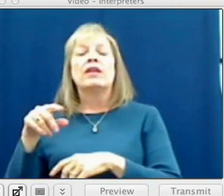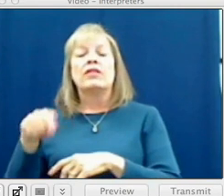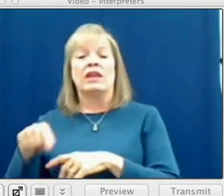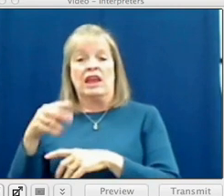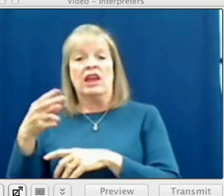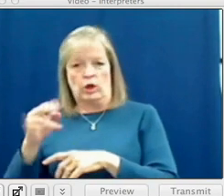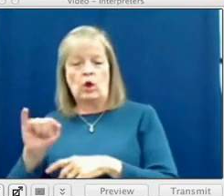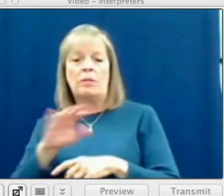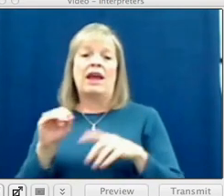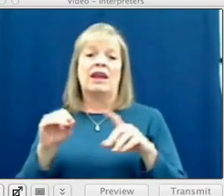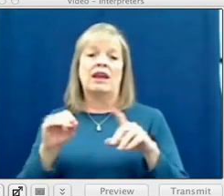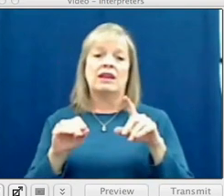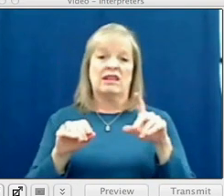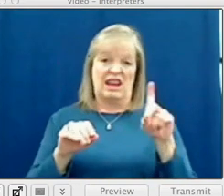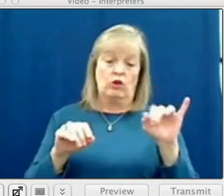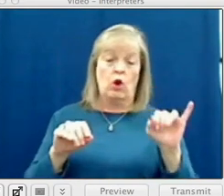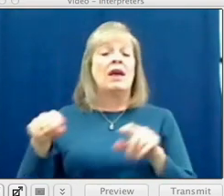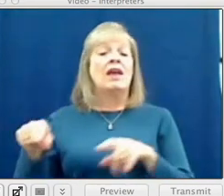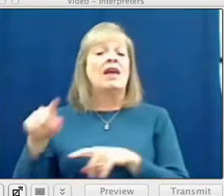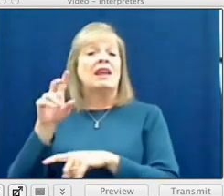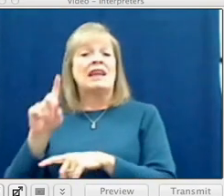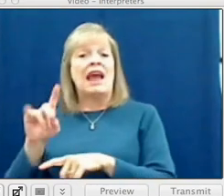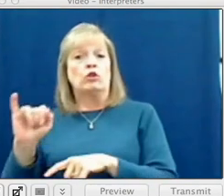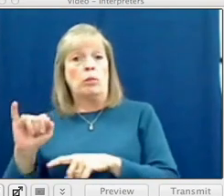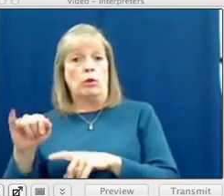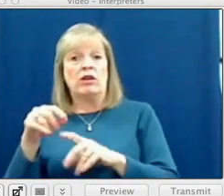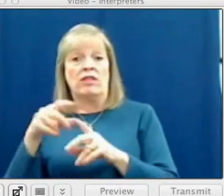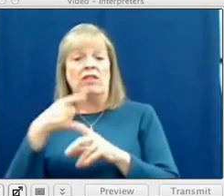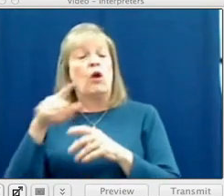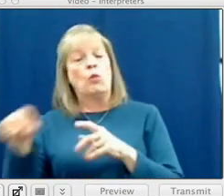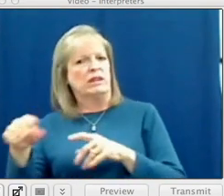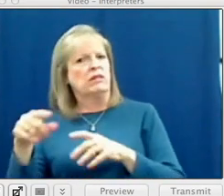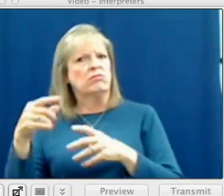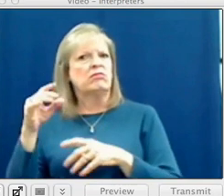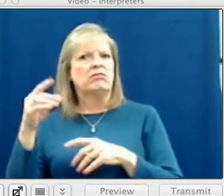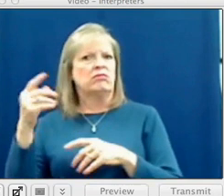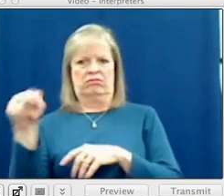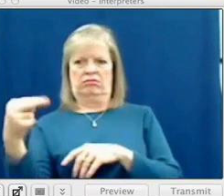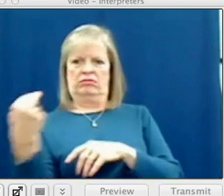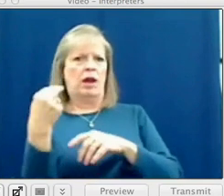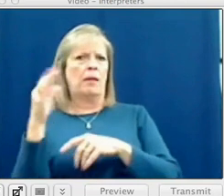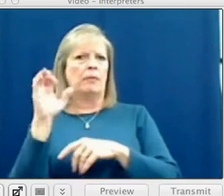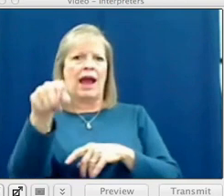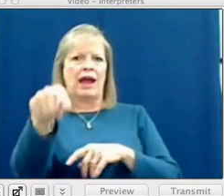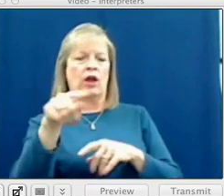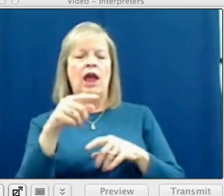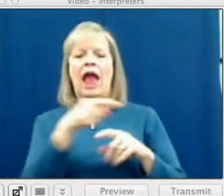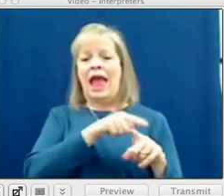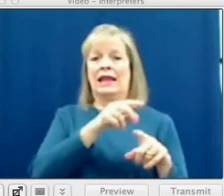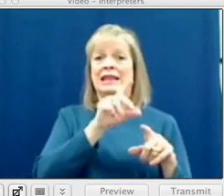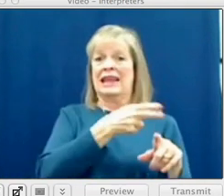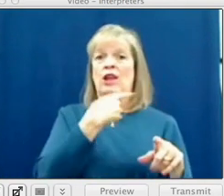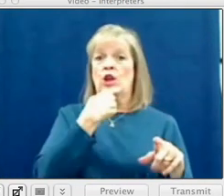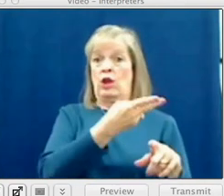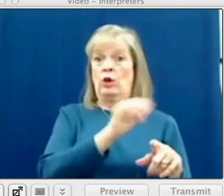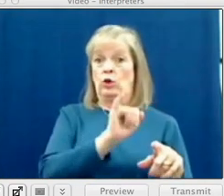his back to the family, she would tell him what was happening in the room. For example, the brother just punched so-and-so in the